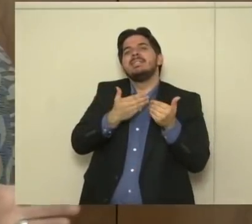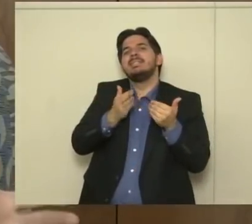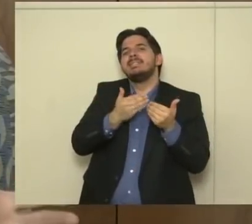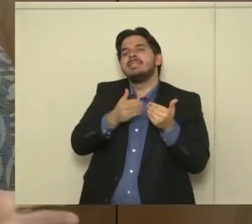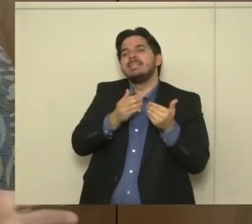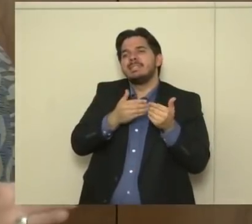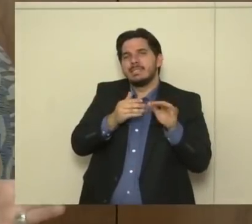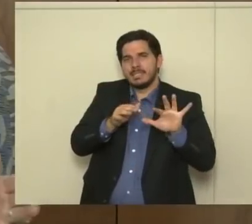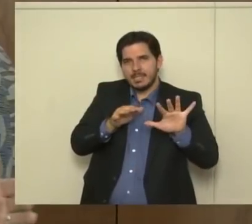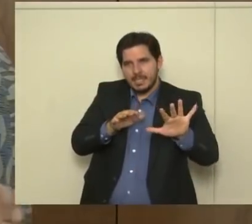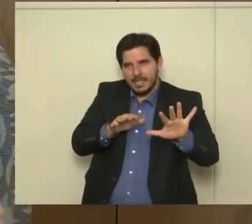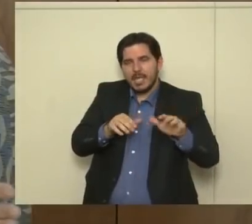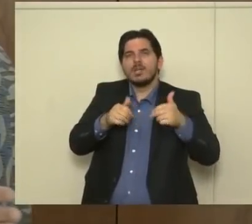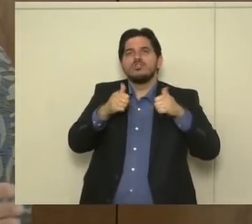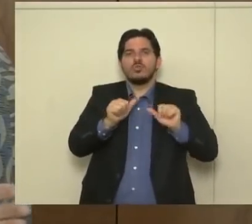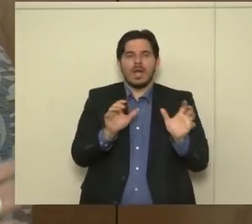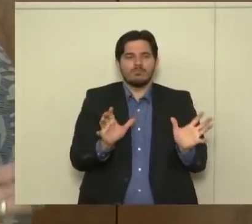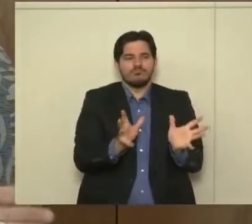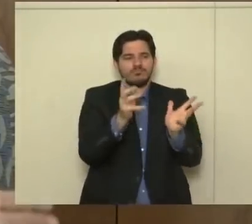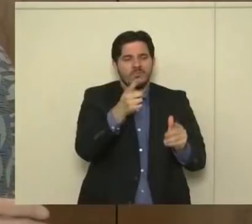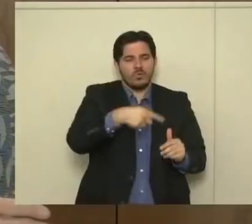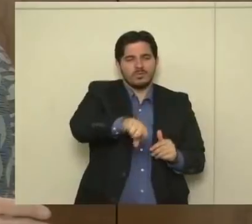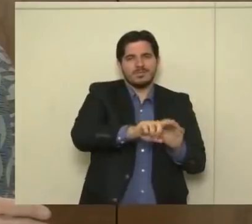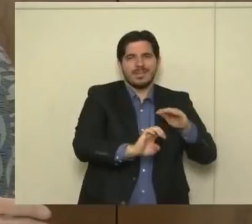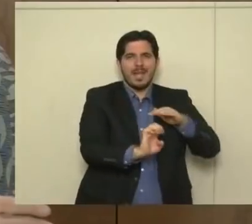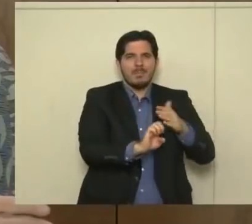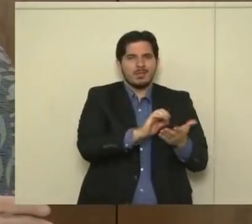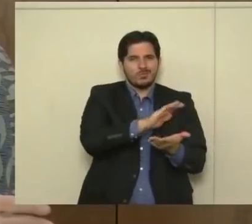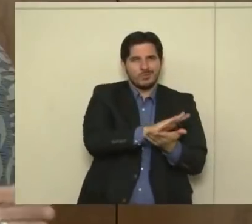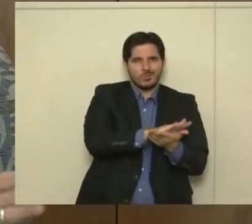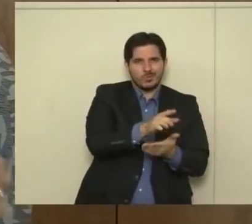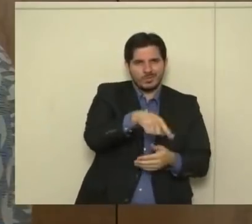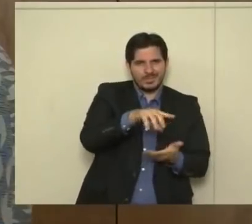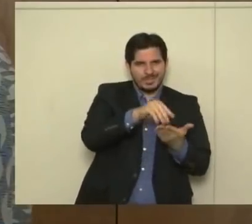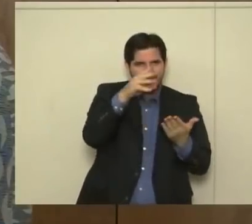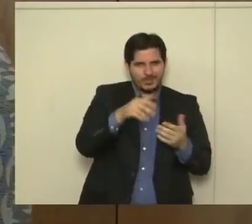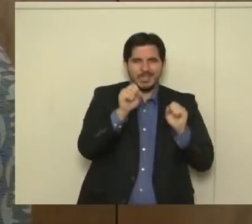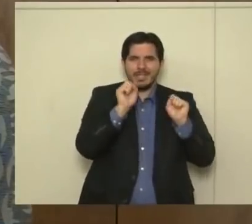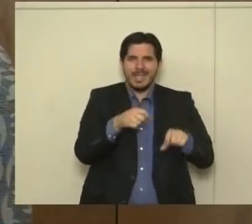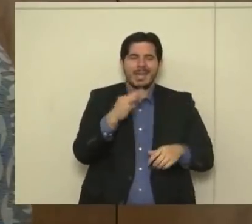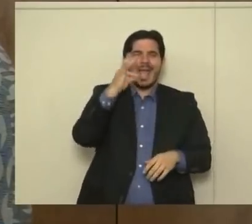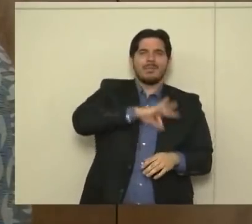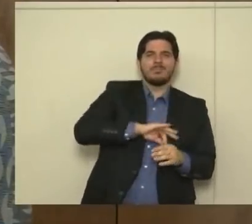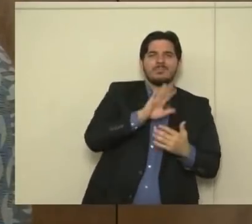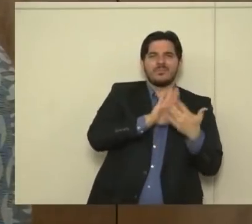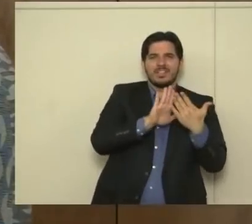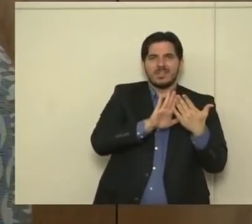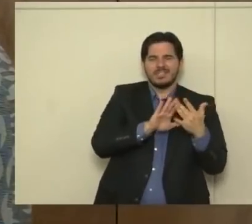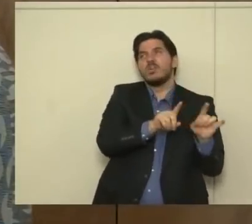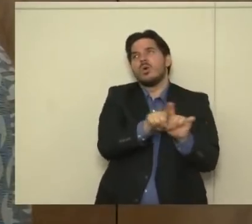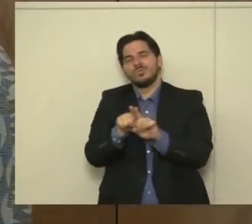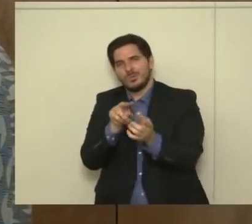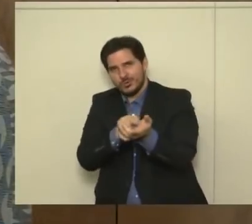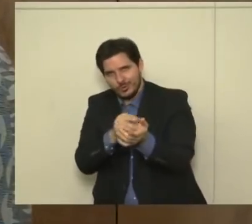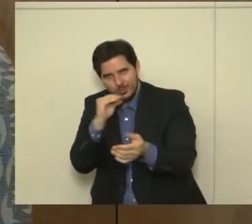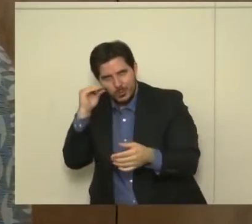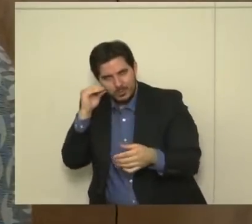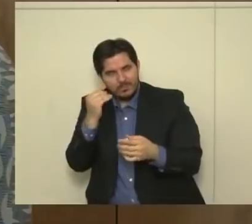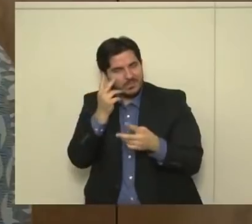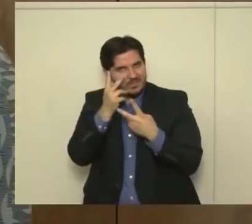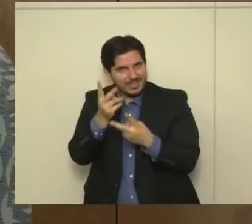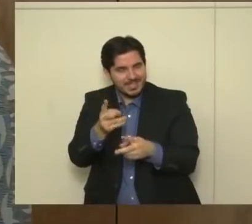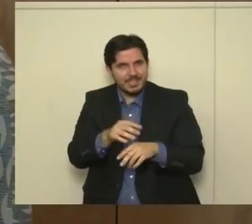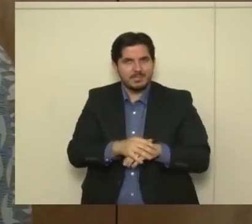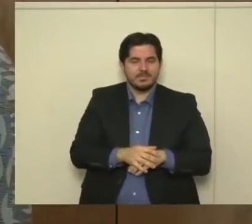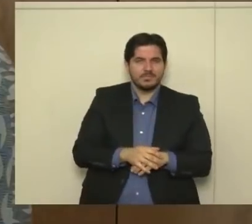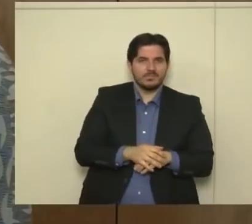our elementary schools that would be eligible to do in-person learning in the state. So and nursing home visits. Folks